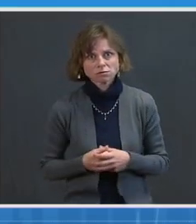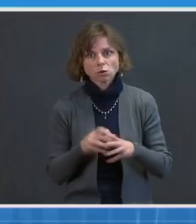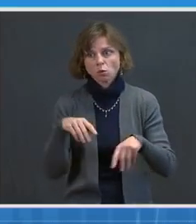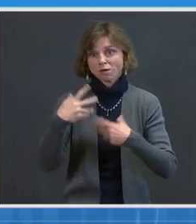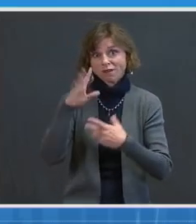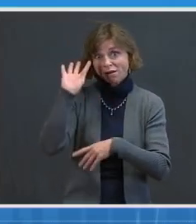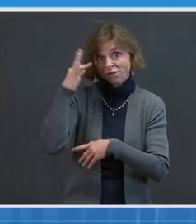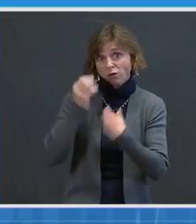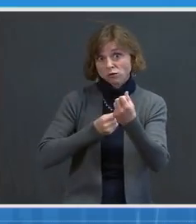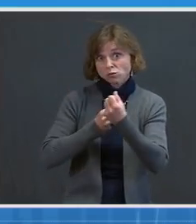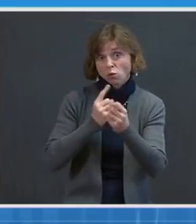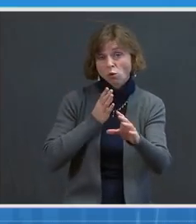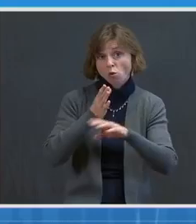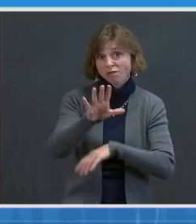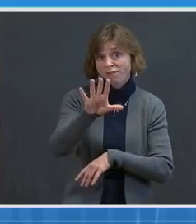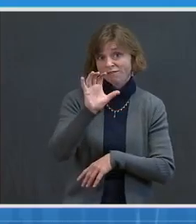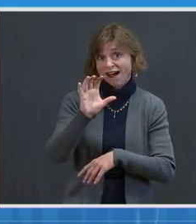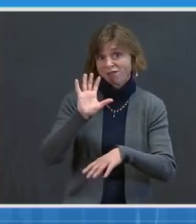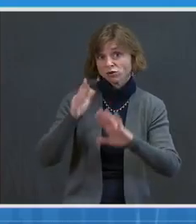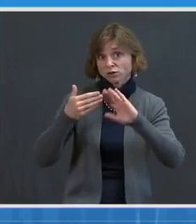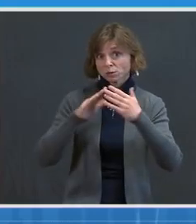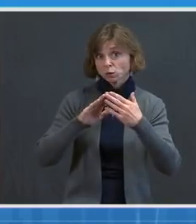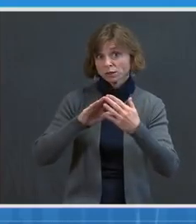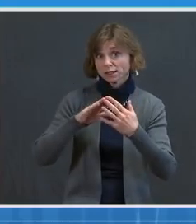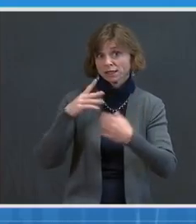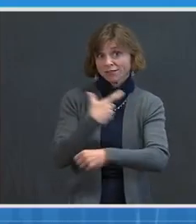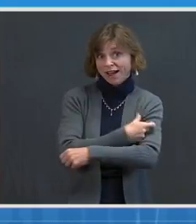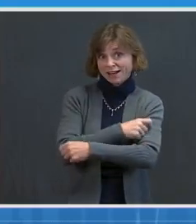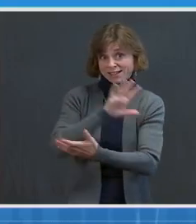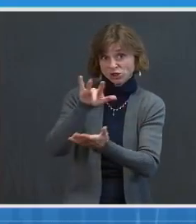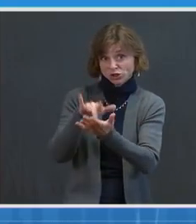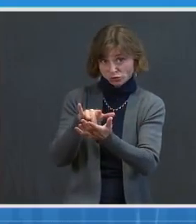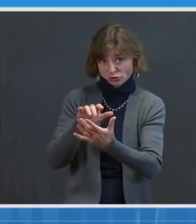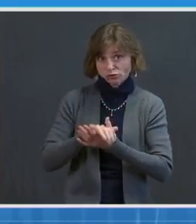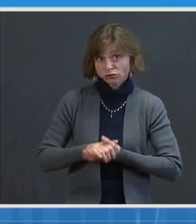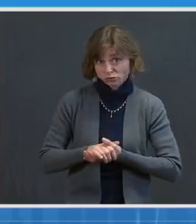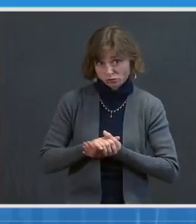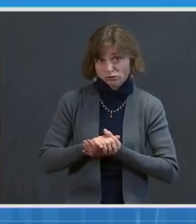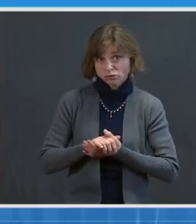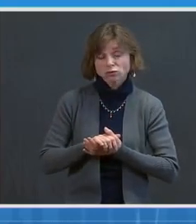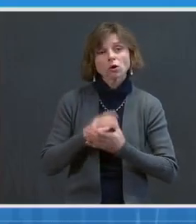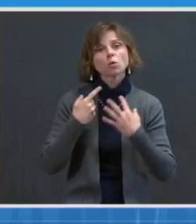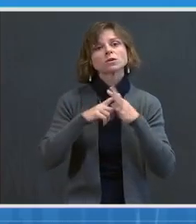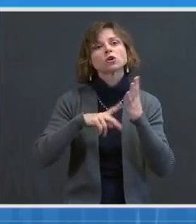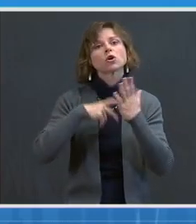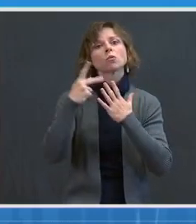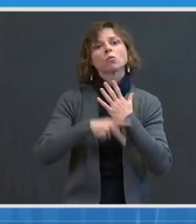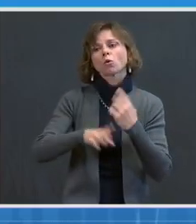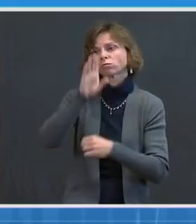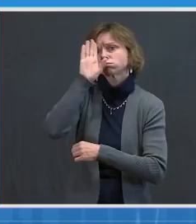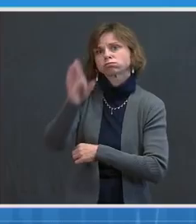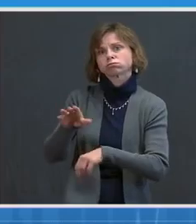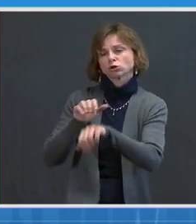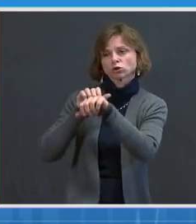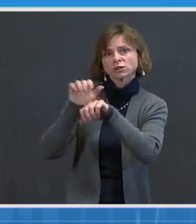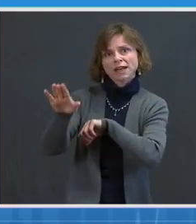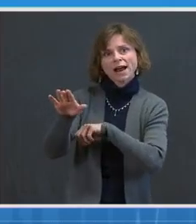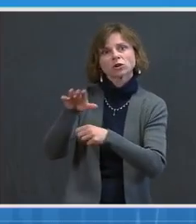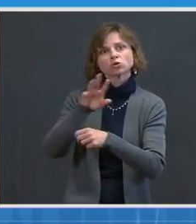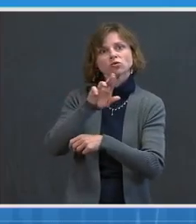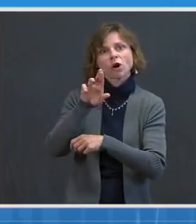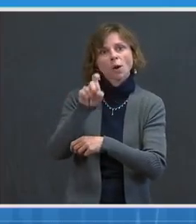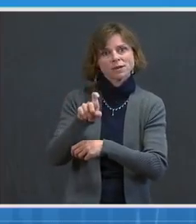over 500 community vaccination centers. We've launched a program to directly send vaccines to more than 9,000 local